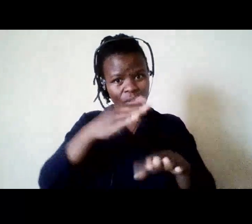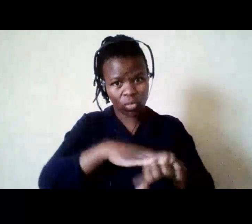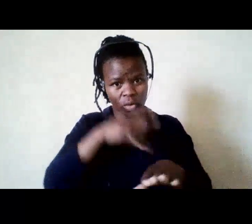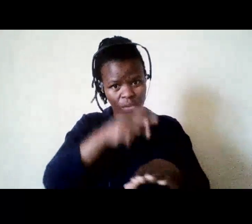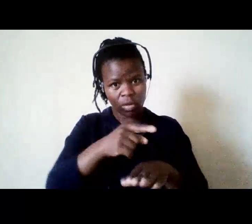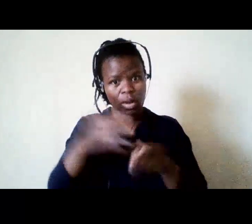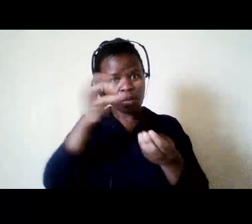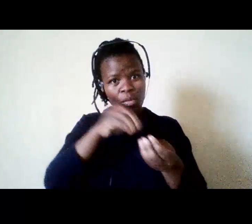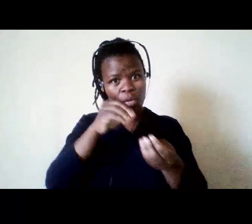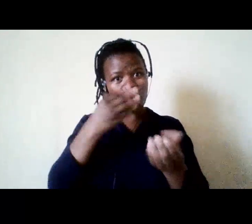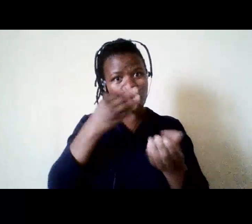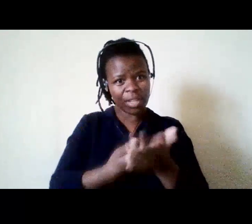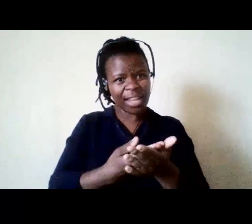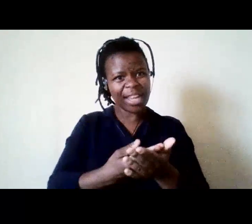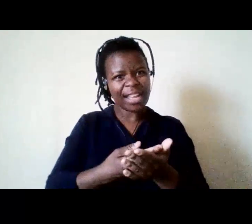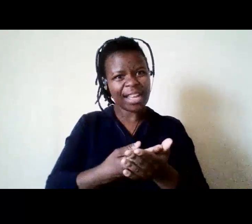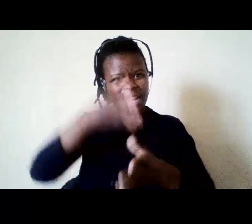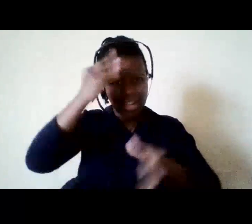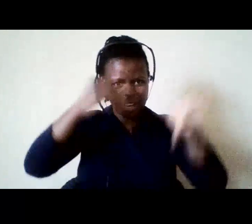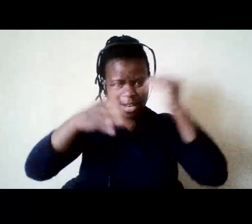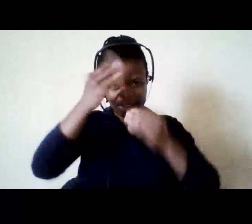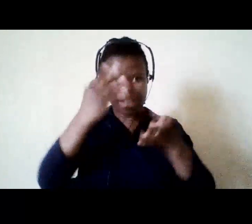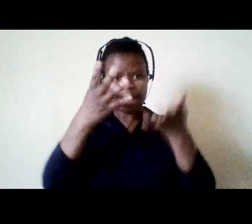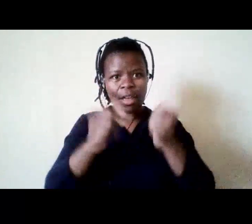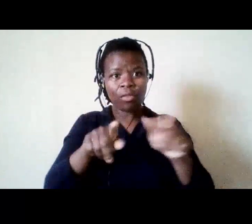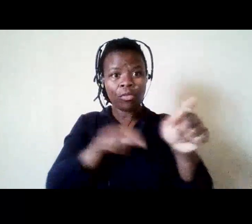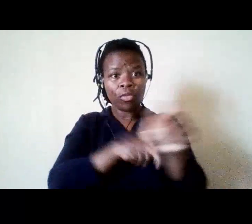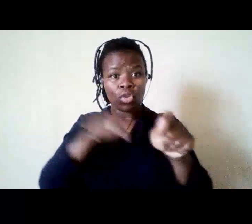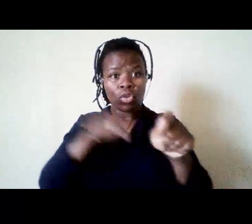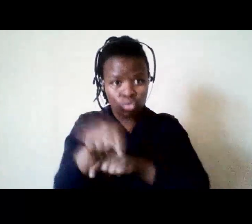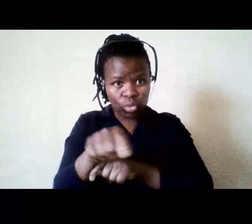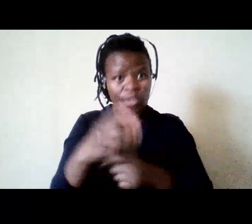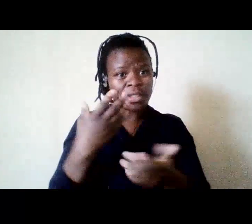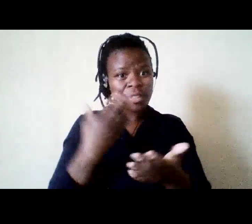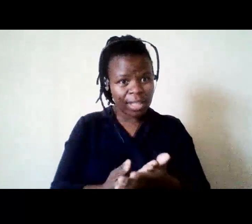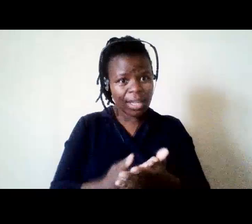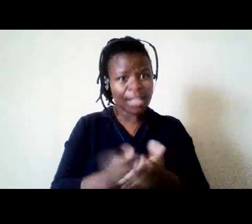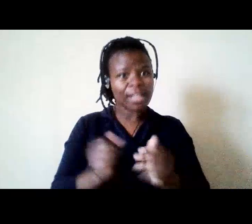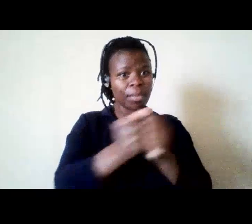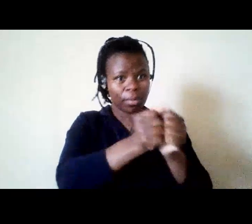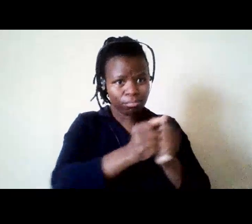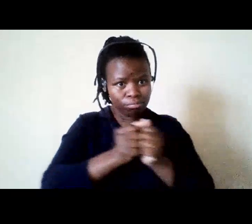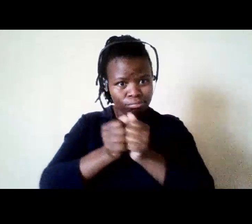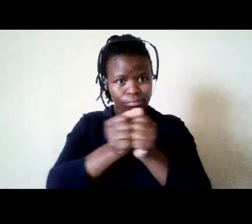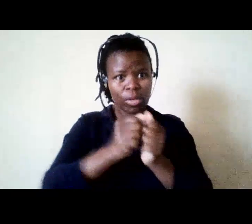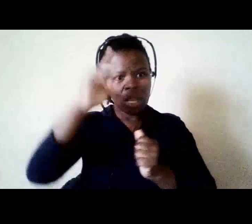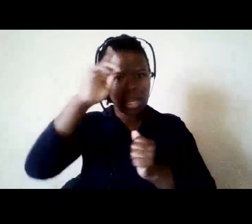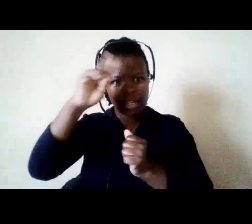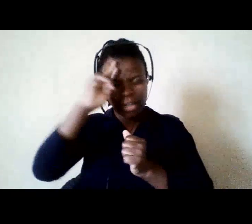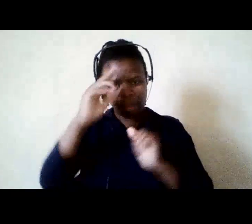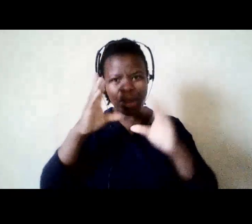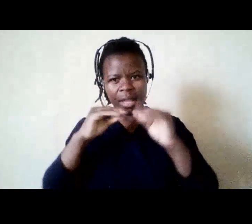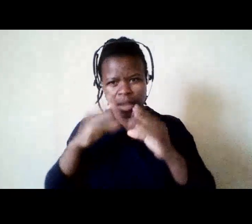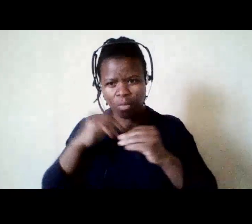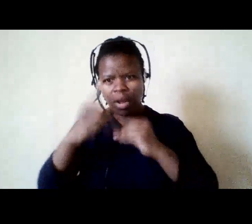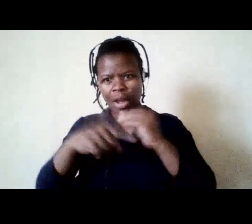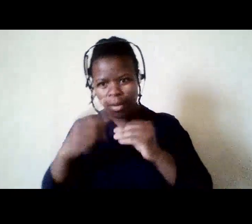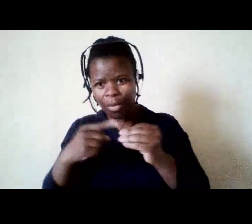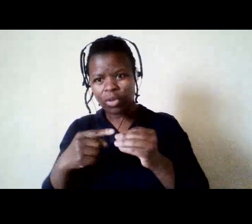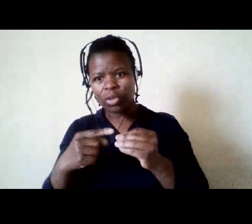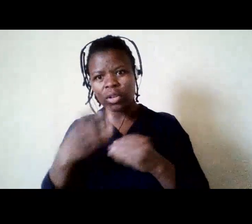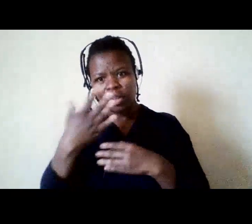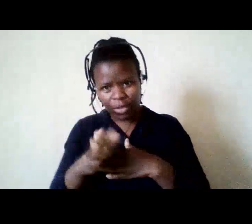you have the tools and ingredients now to pull together a whole, remember I keep talking about it, by the end of this course, you must